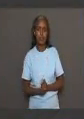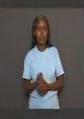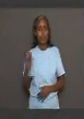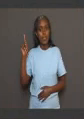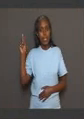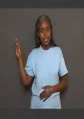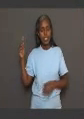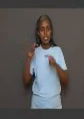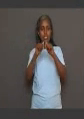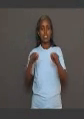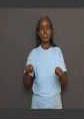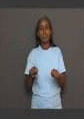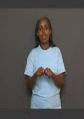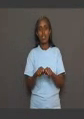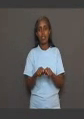Here is a triangle.